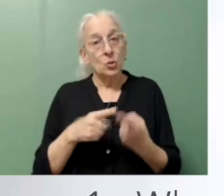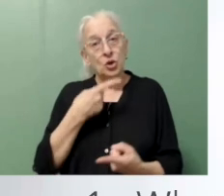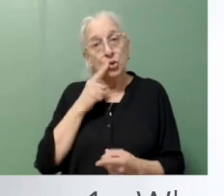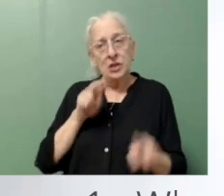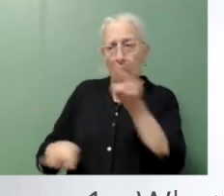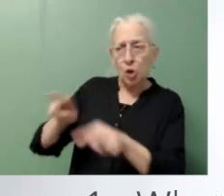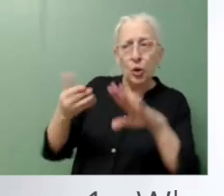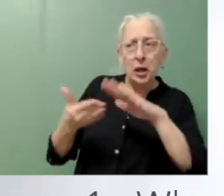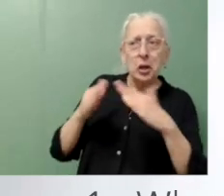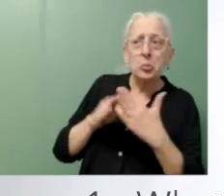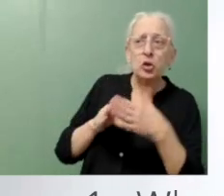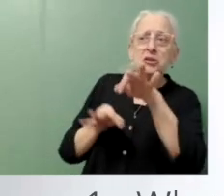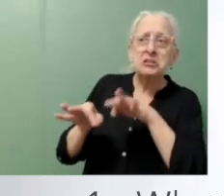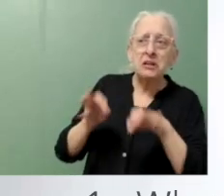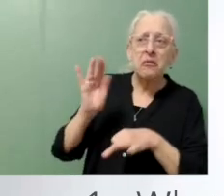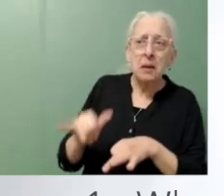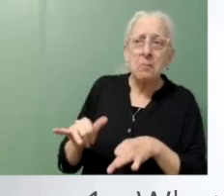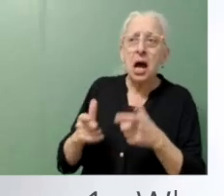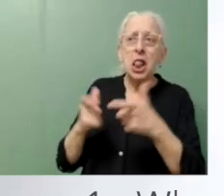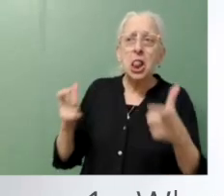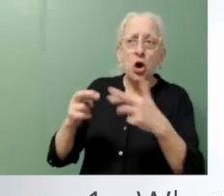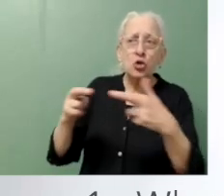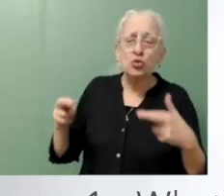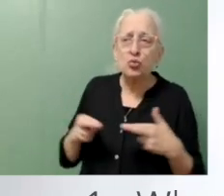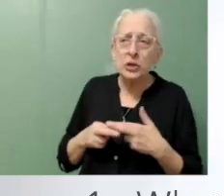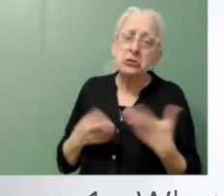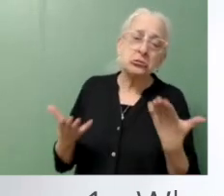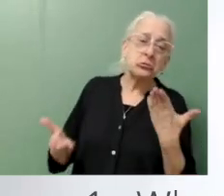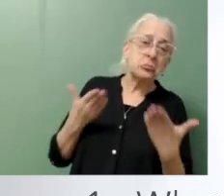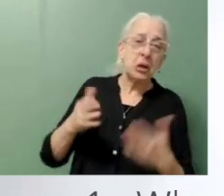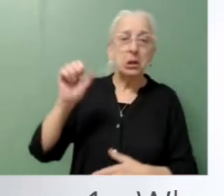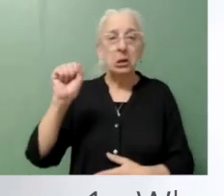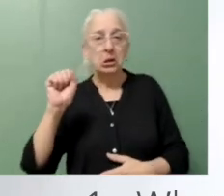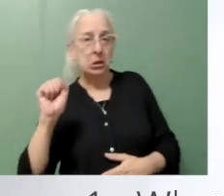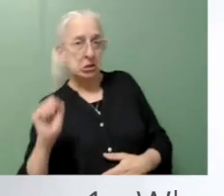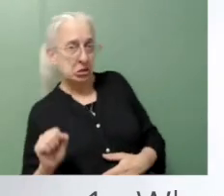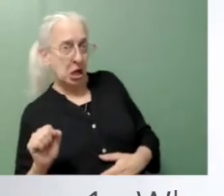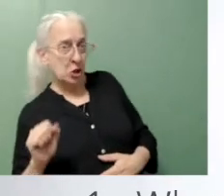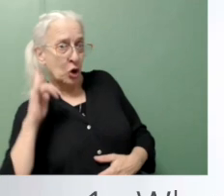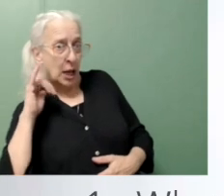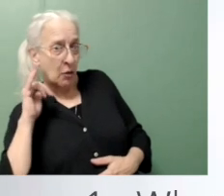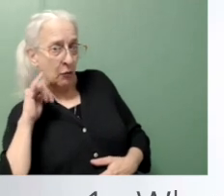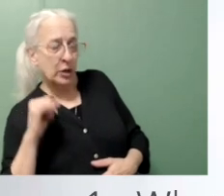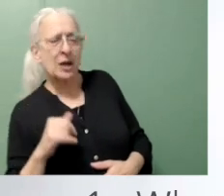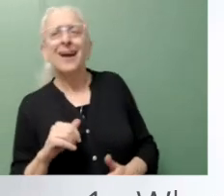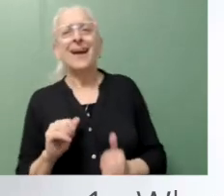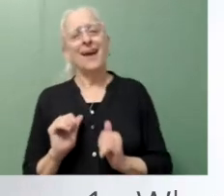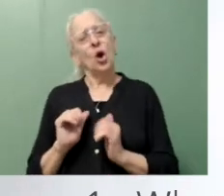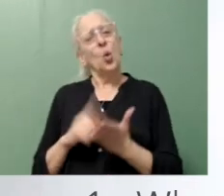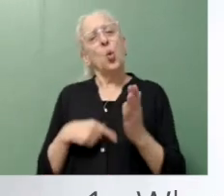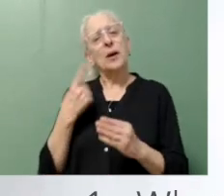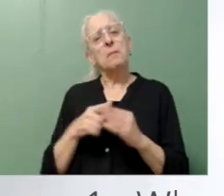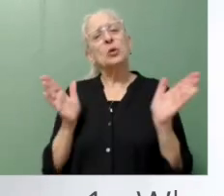communities, then you define by larger regions, let's say South California. But how about those